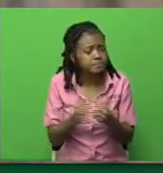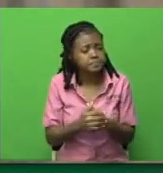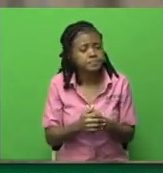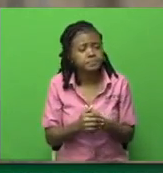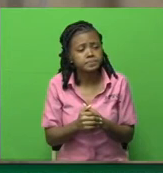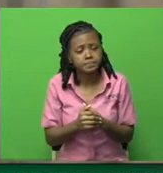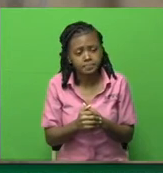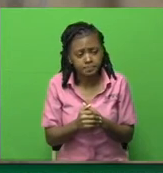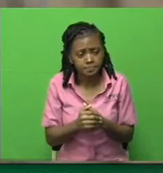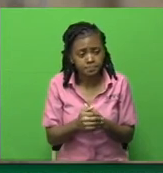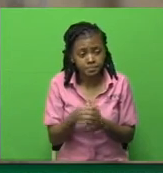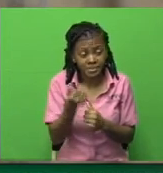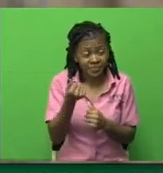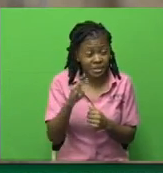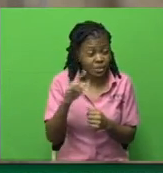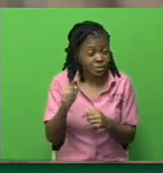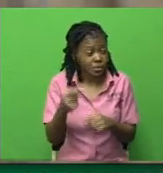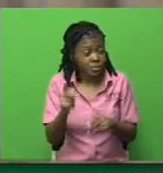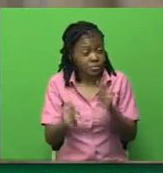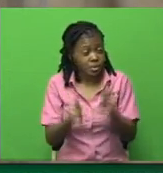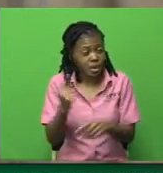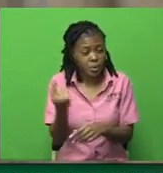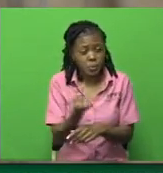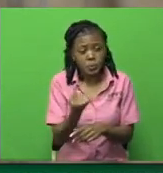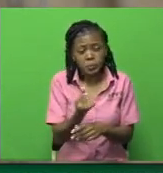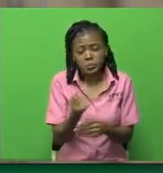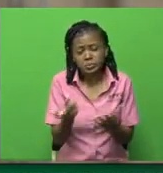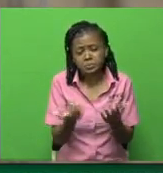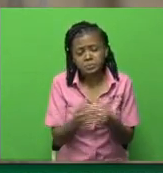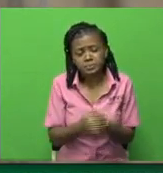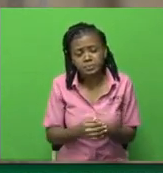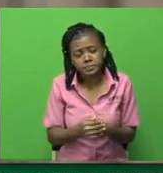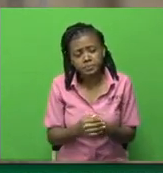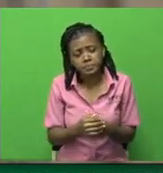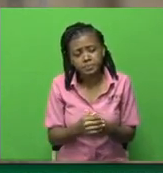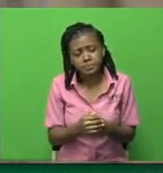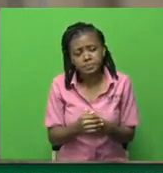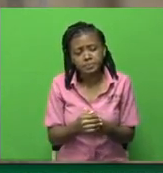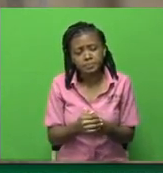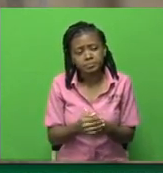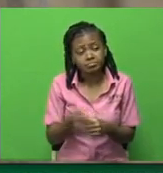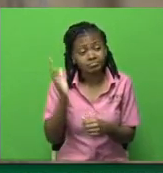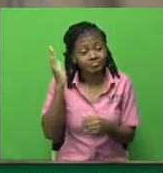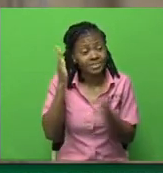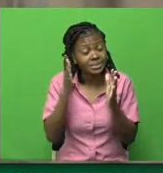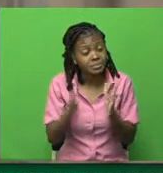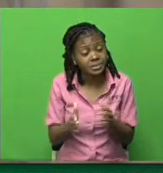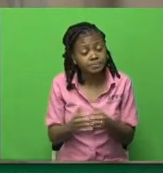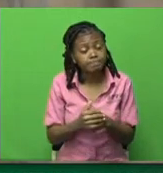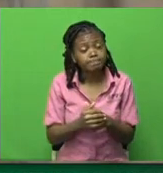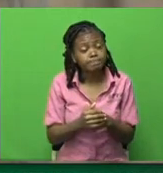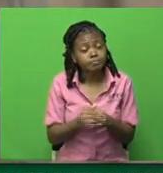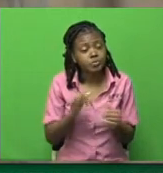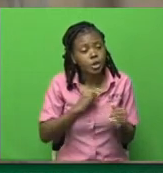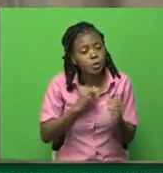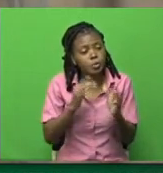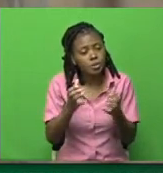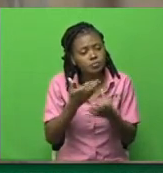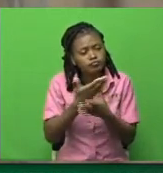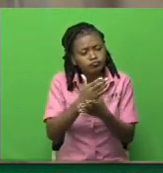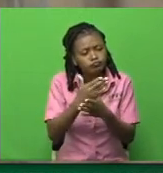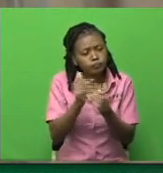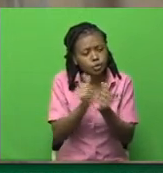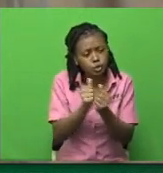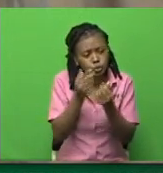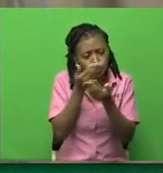of only 14 000. Mr Deputy speaker I want to share with you